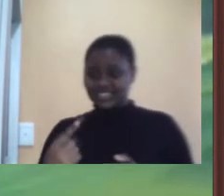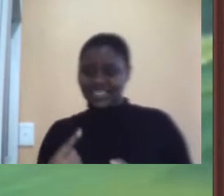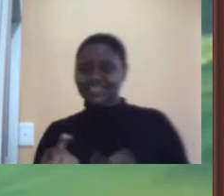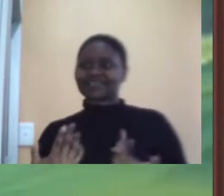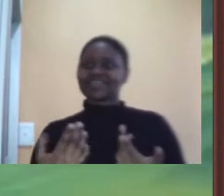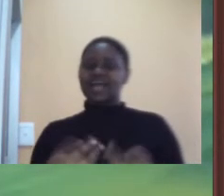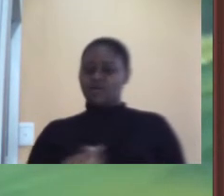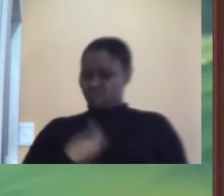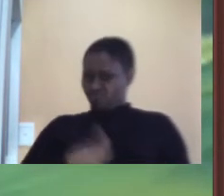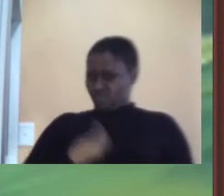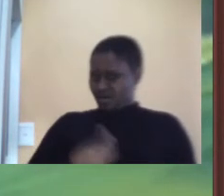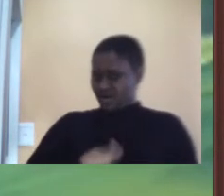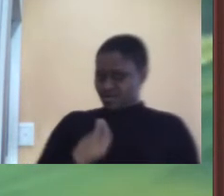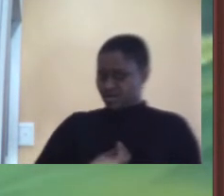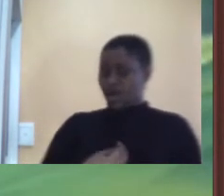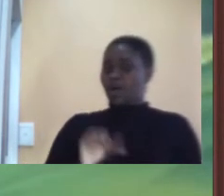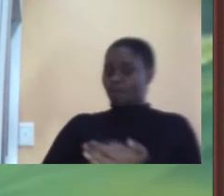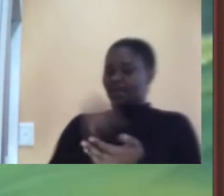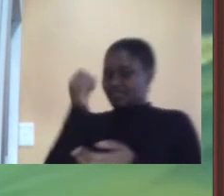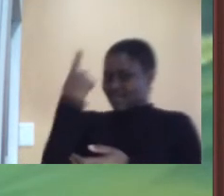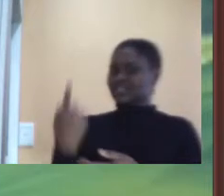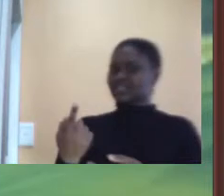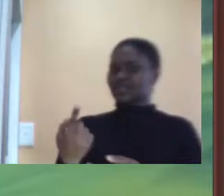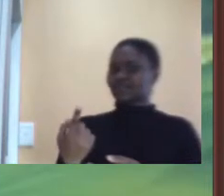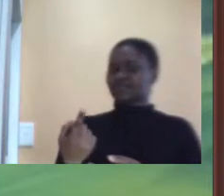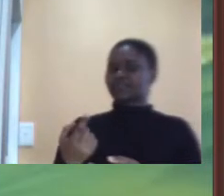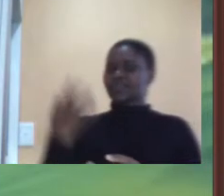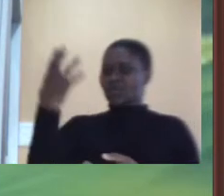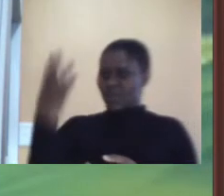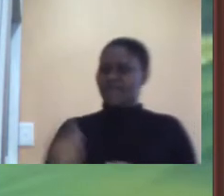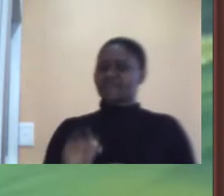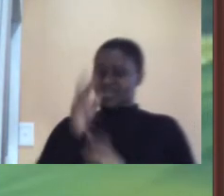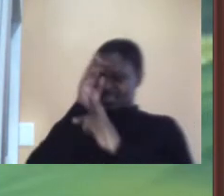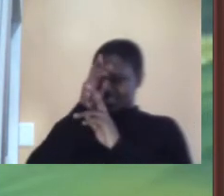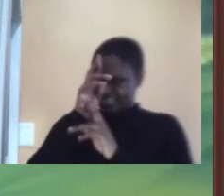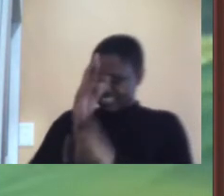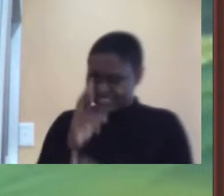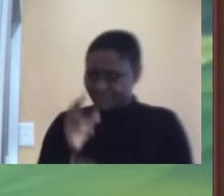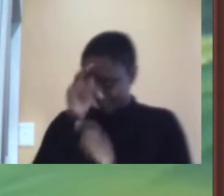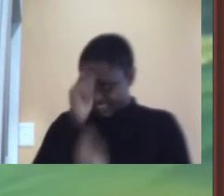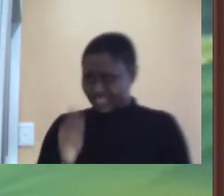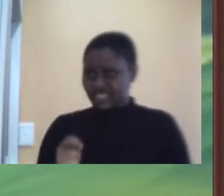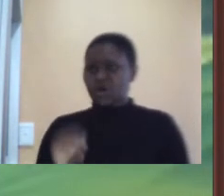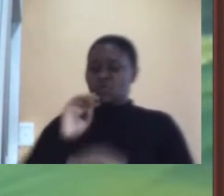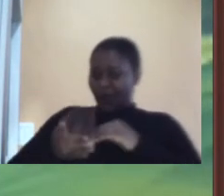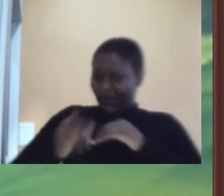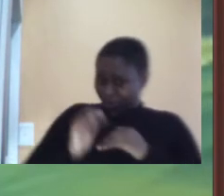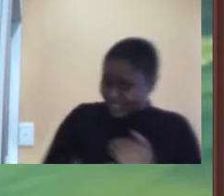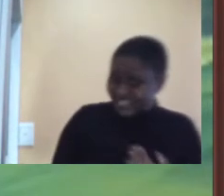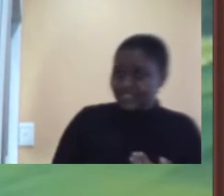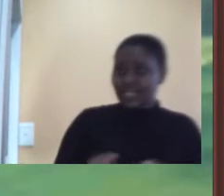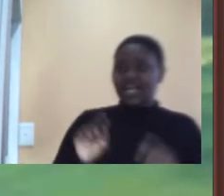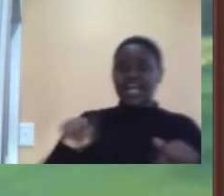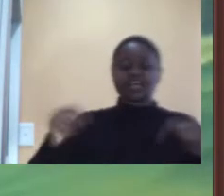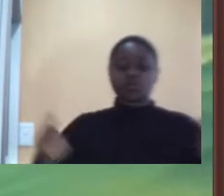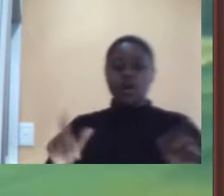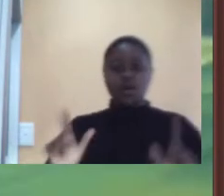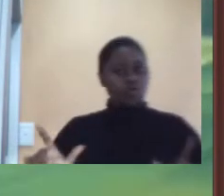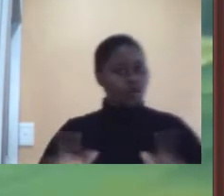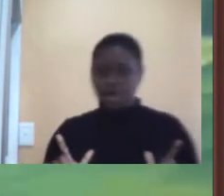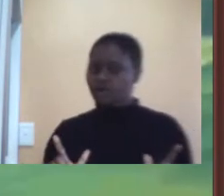you, you are young, you must grow an understanding that we have dignity, we have integrity that we have to protect. And we are not going to